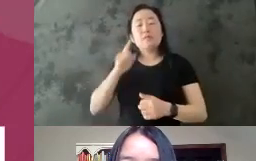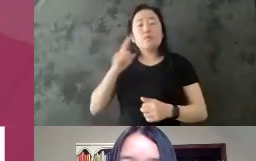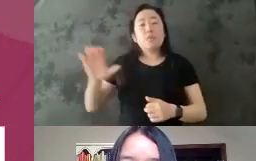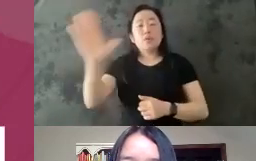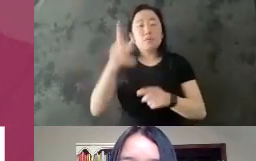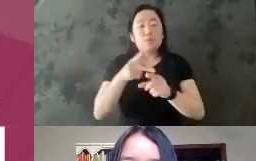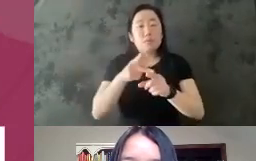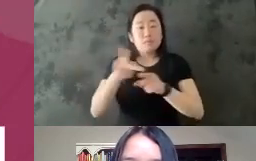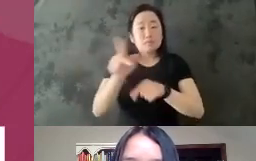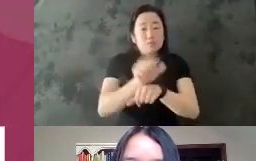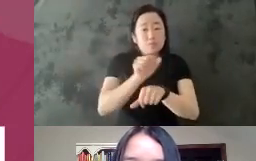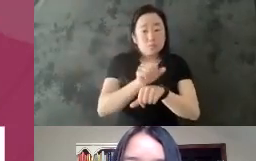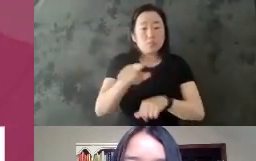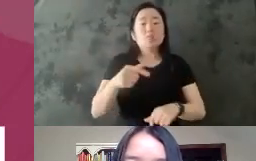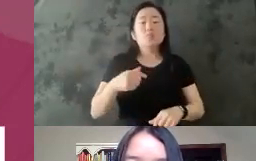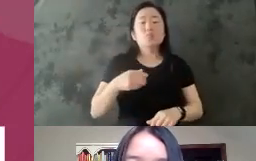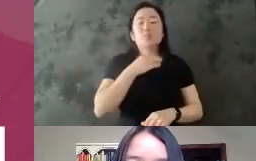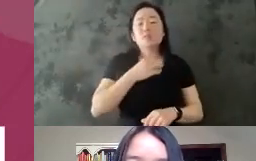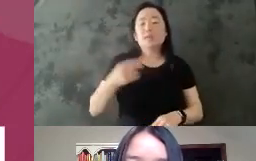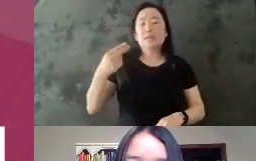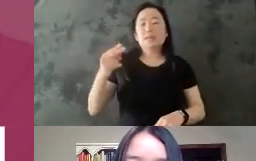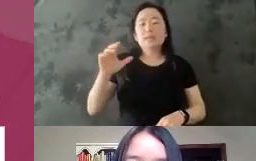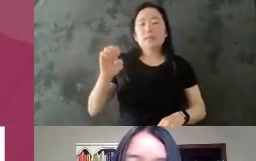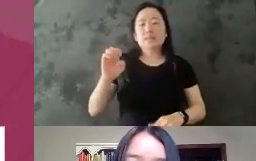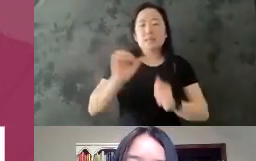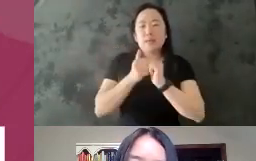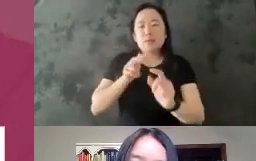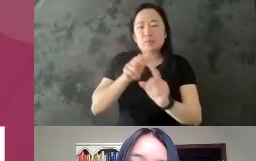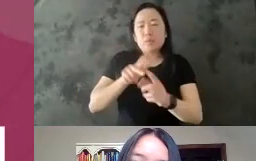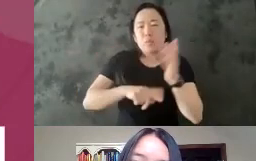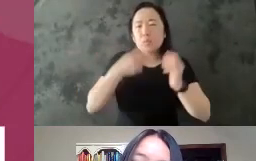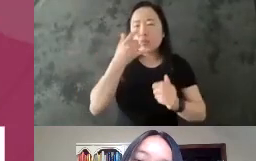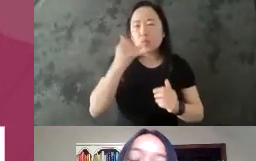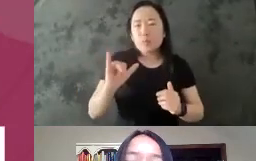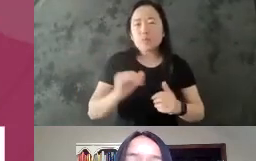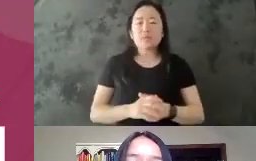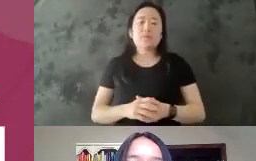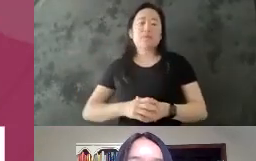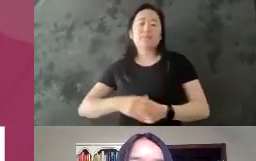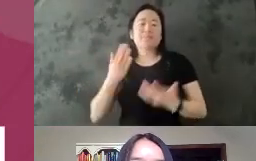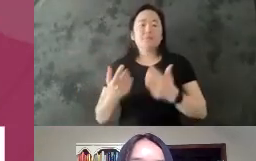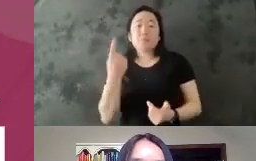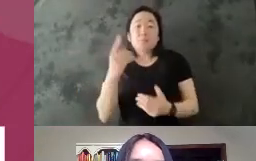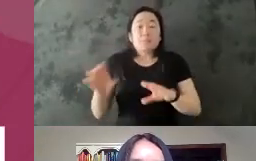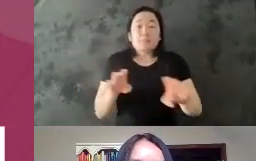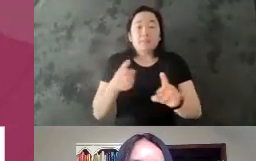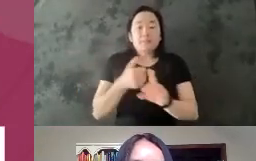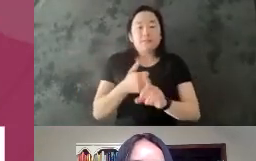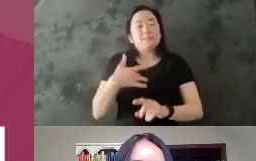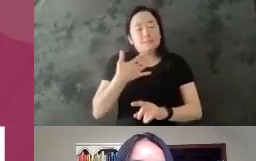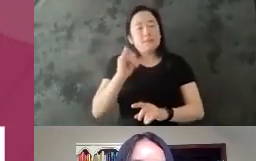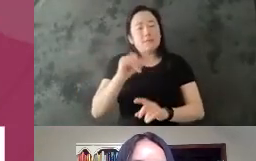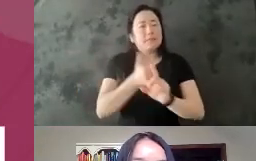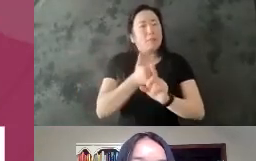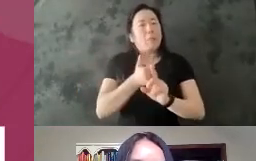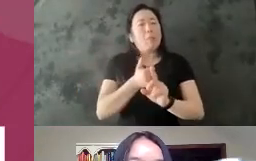helping profession. Even if you can just think of one behavior in your helping profession that you would consider to be healing-centered.